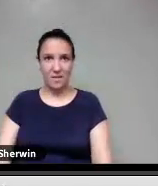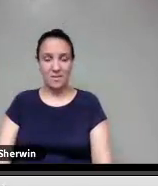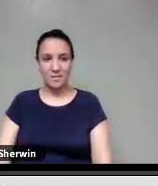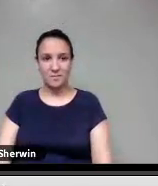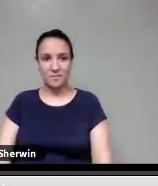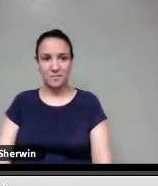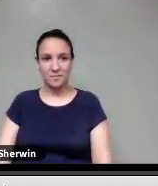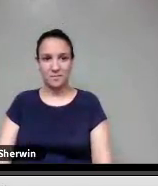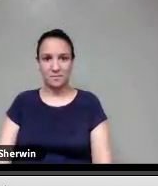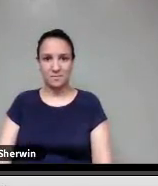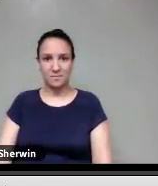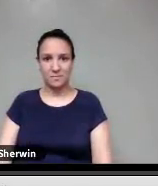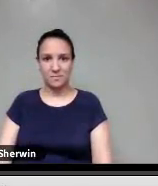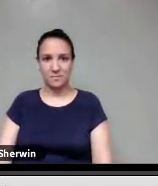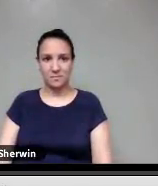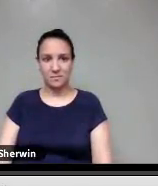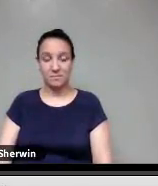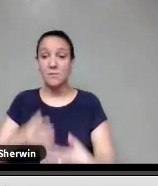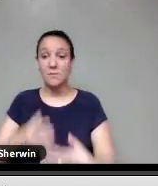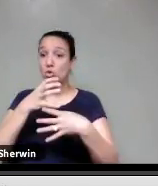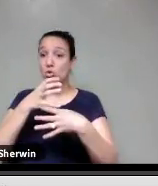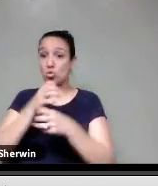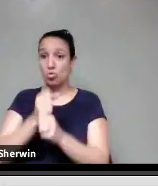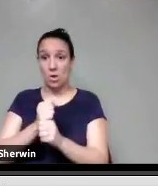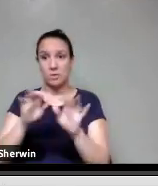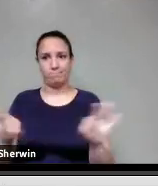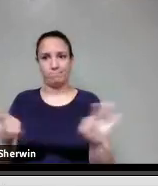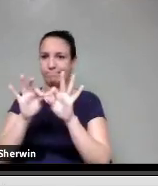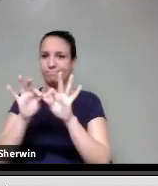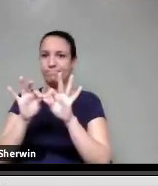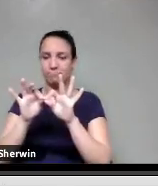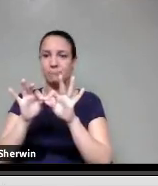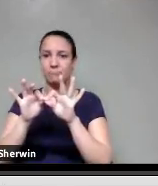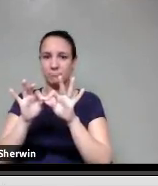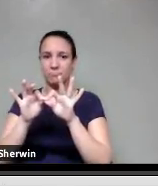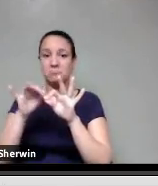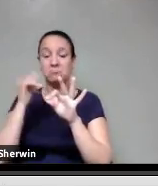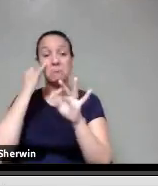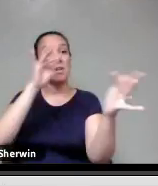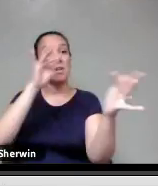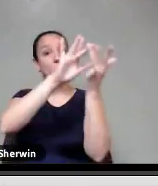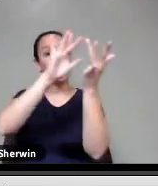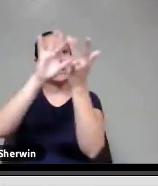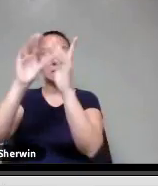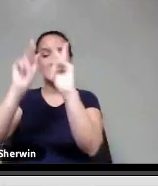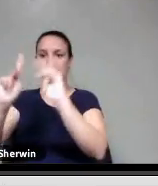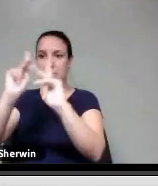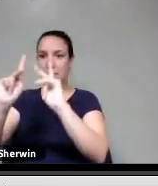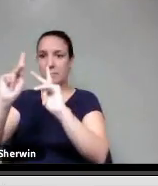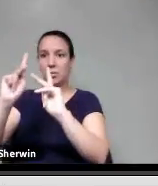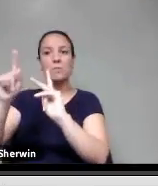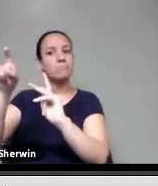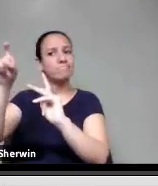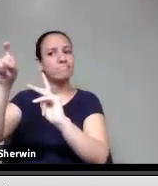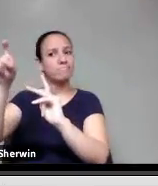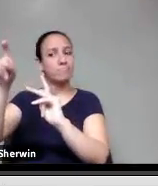lines. Trust is a big part of this. When you're reaching out to people, they need to be able to trust